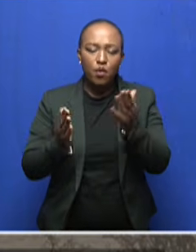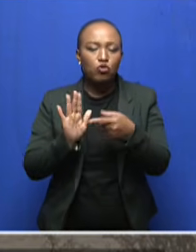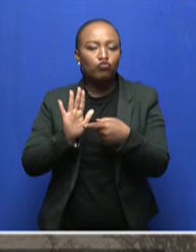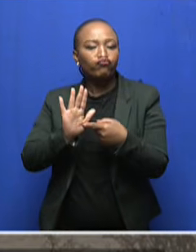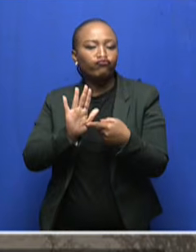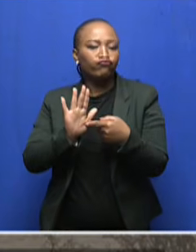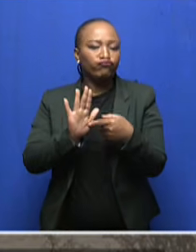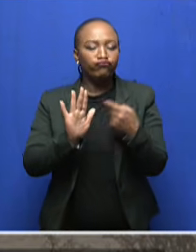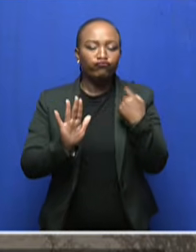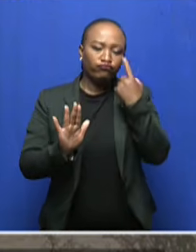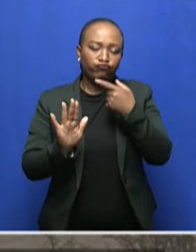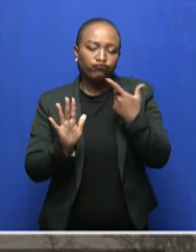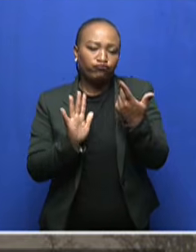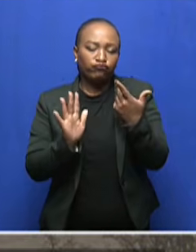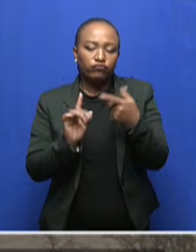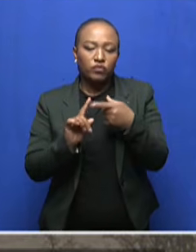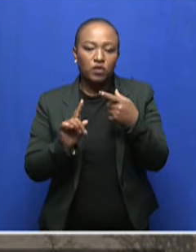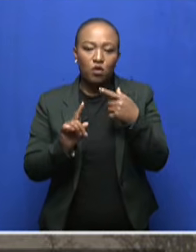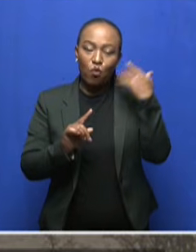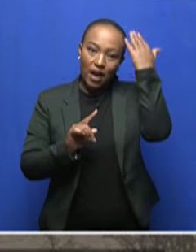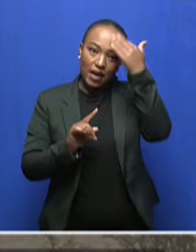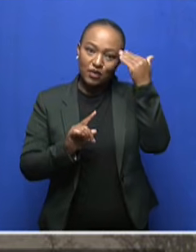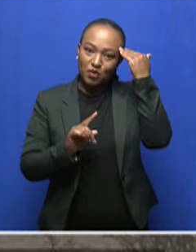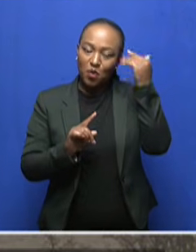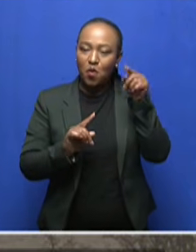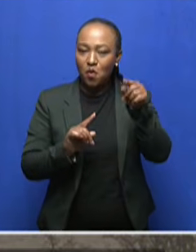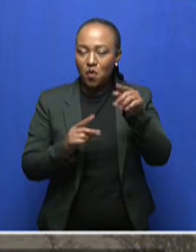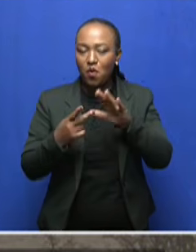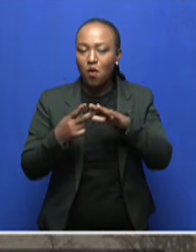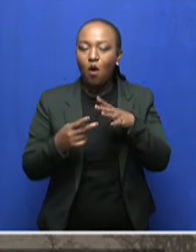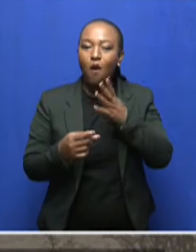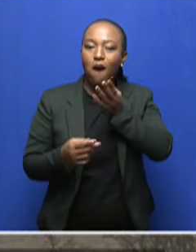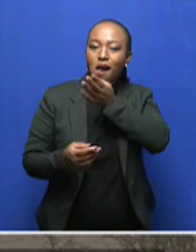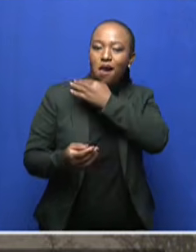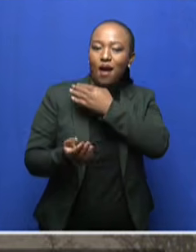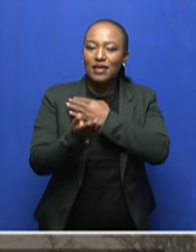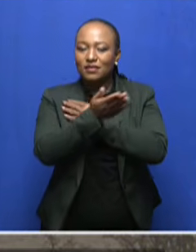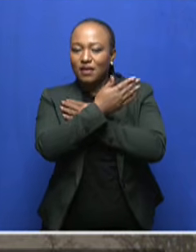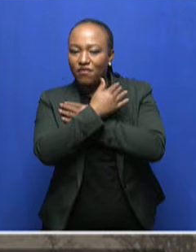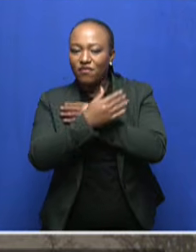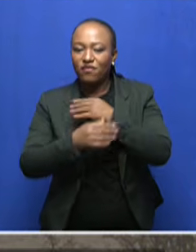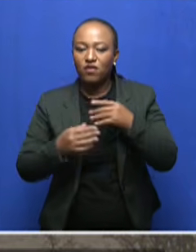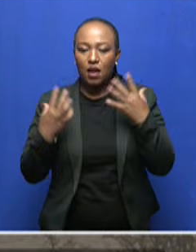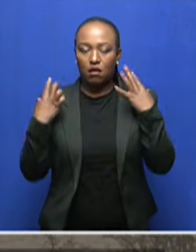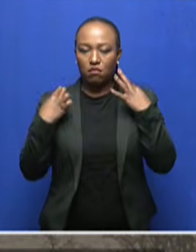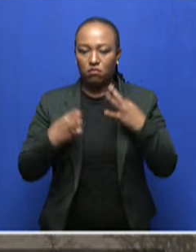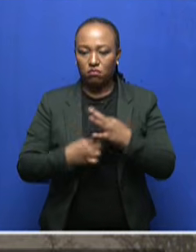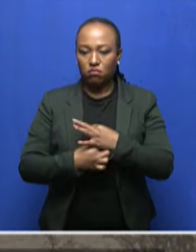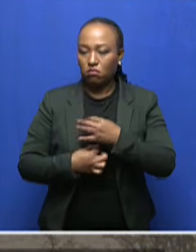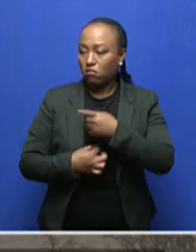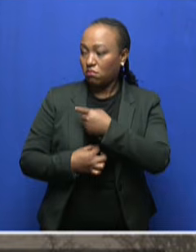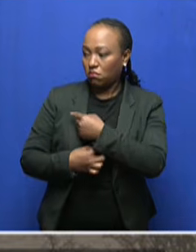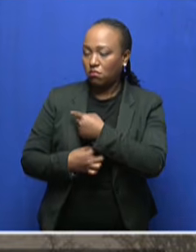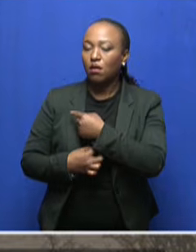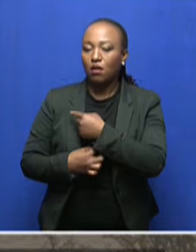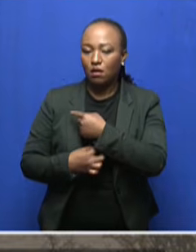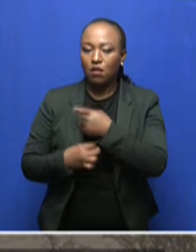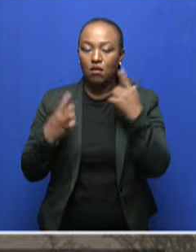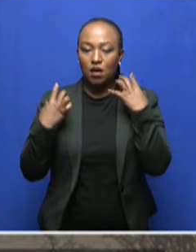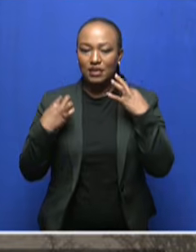themselves? And the idea of a doek then came up, a doek or a headscarf, as you'd call it. So like the one that I'm wearing now, it's not